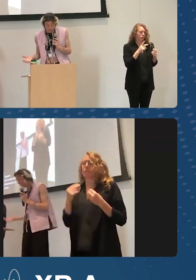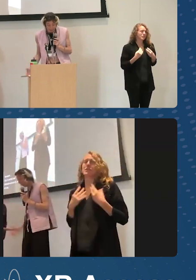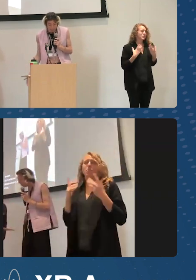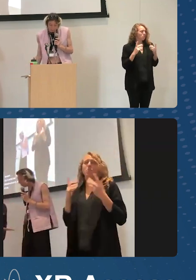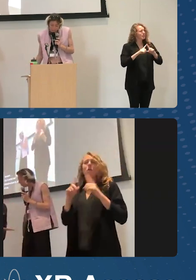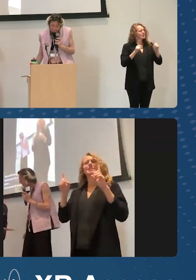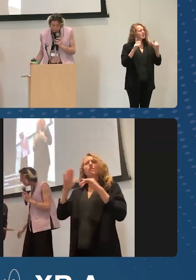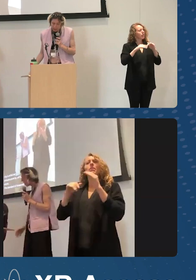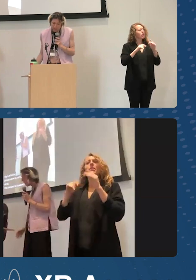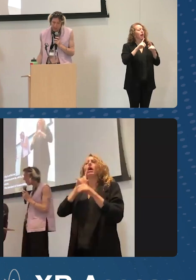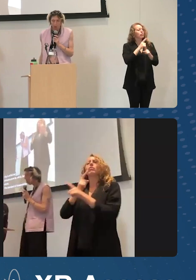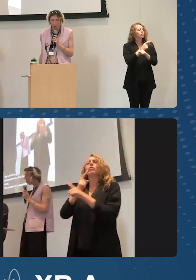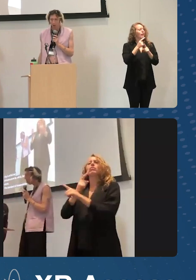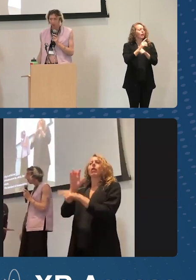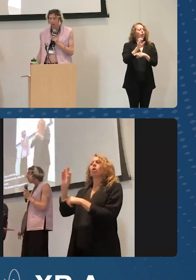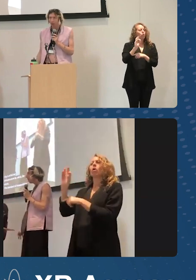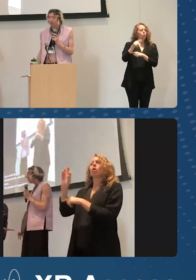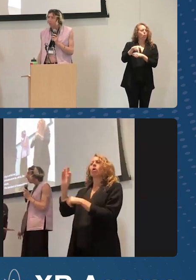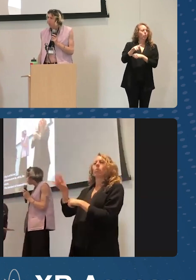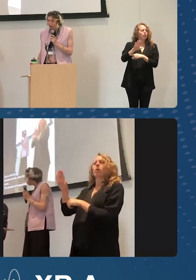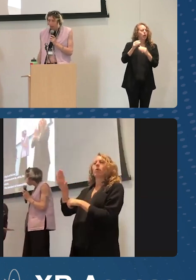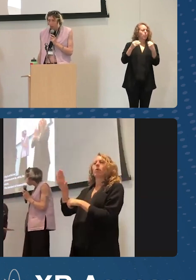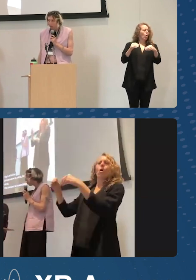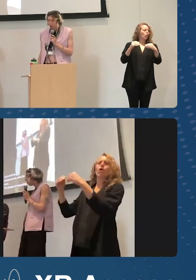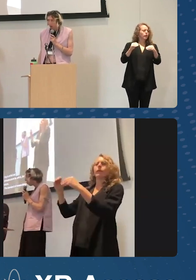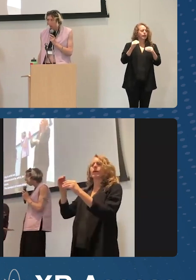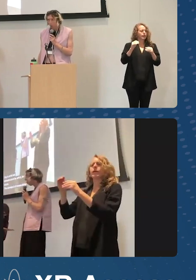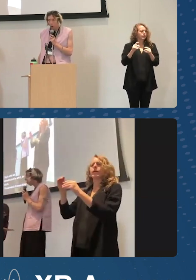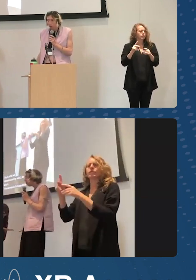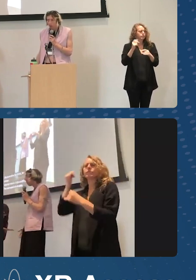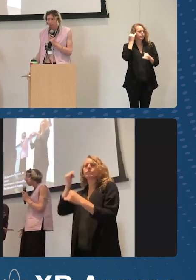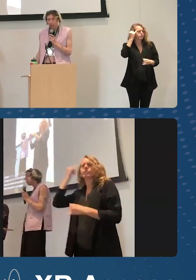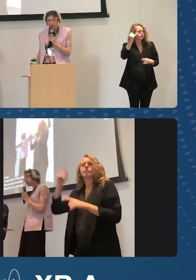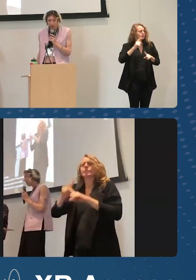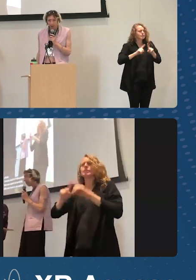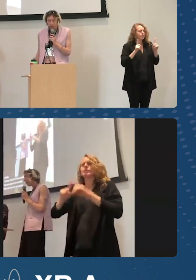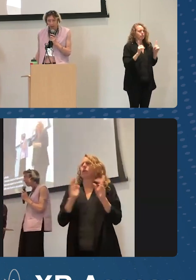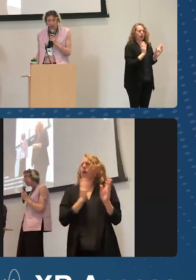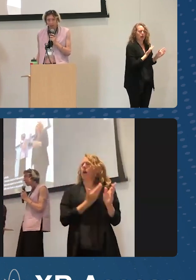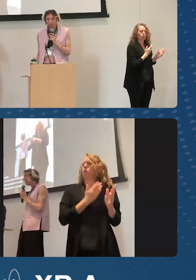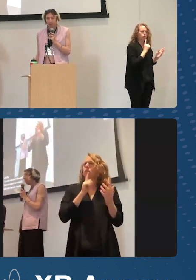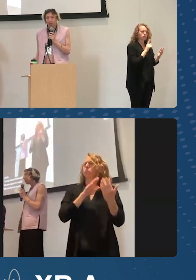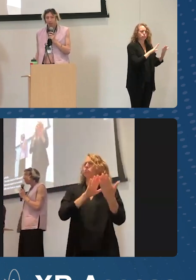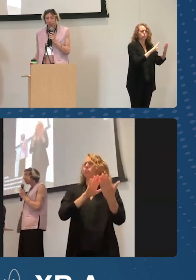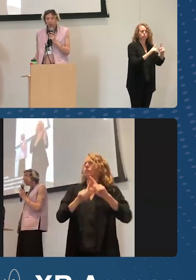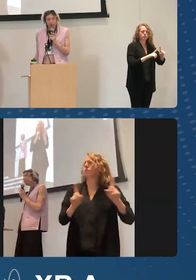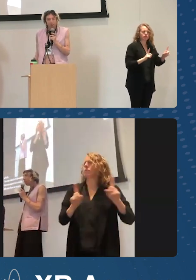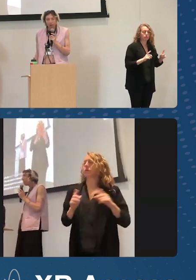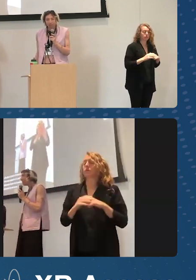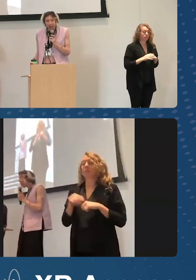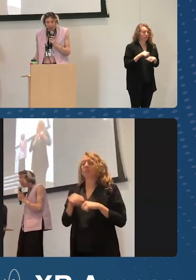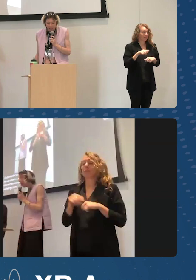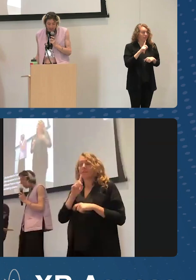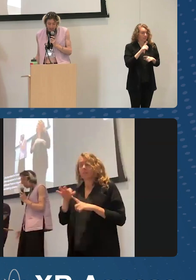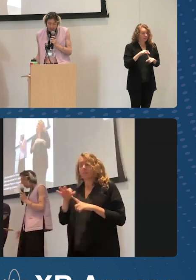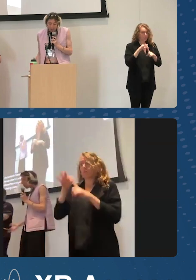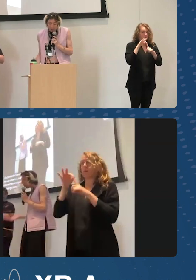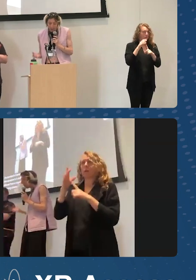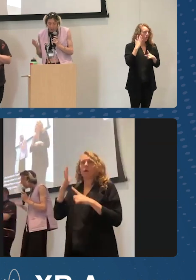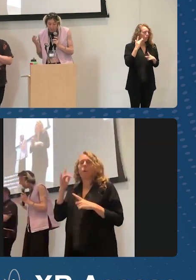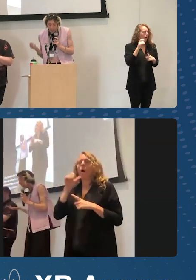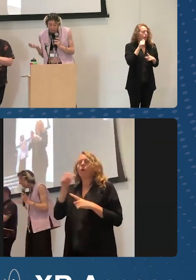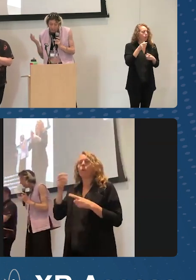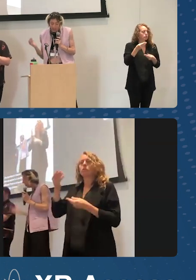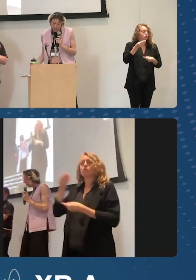marketing scheme. And so this project was so wonderful and generative because this was not a transaction, it